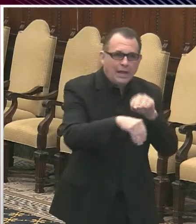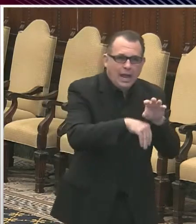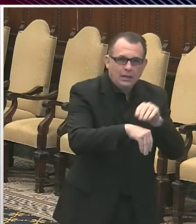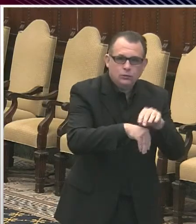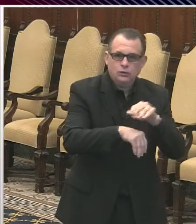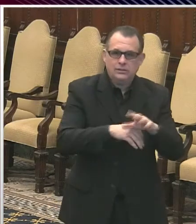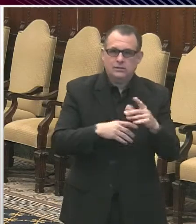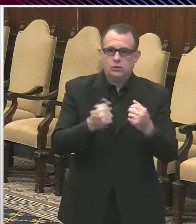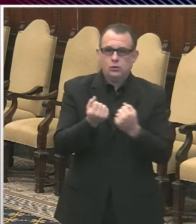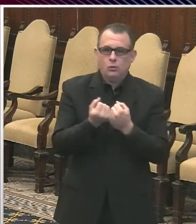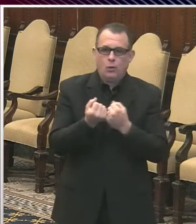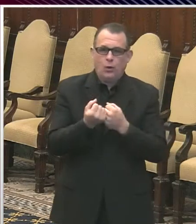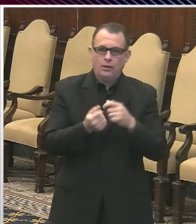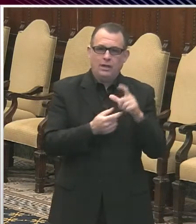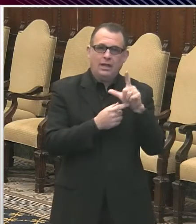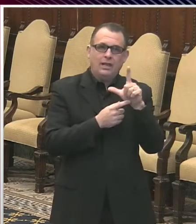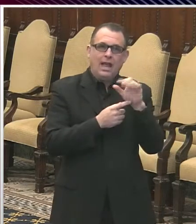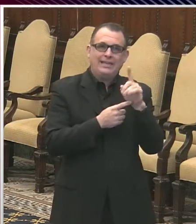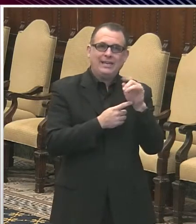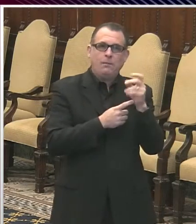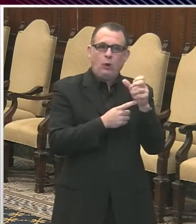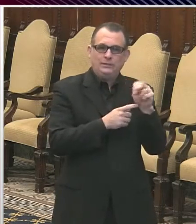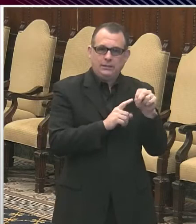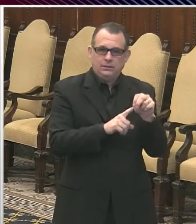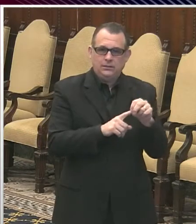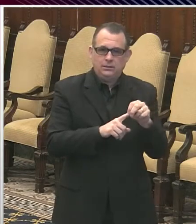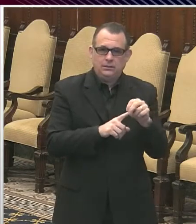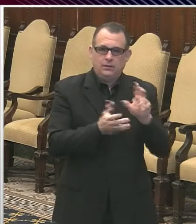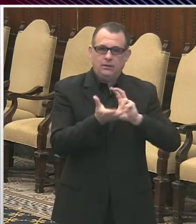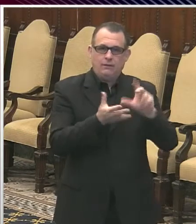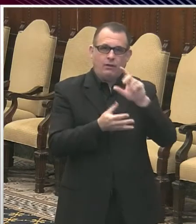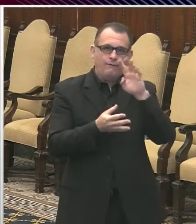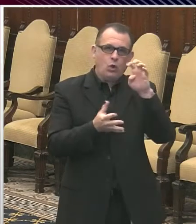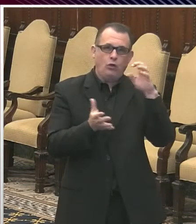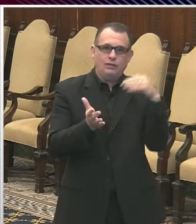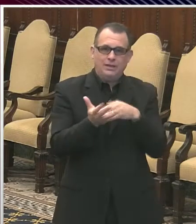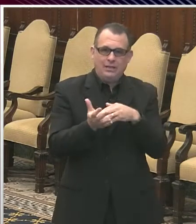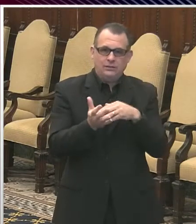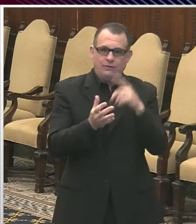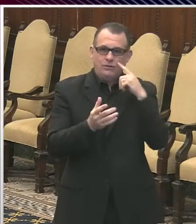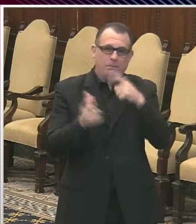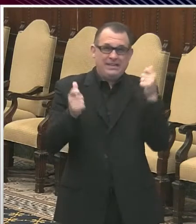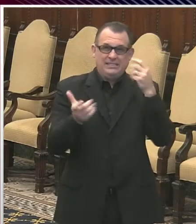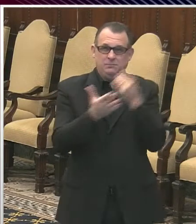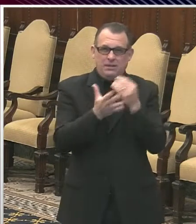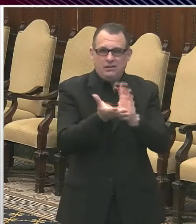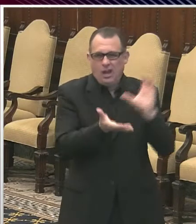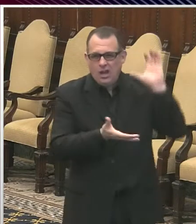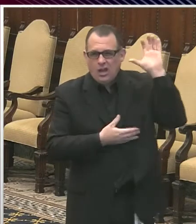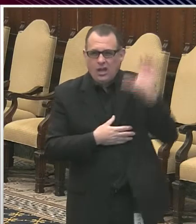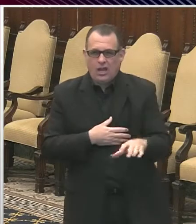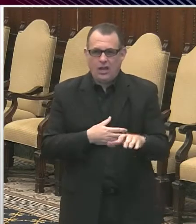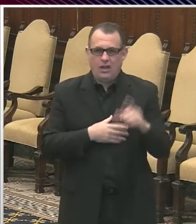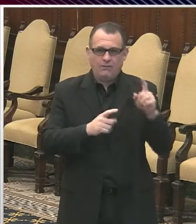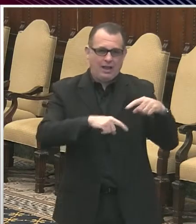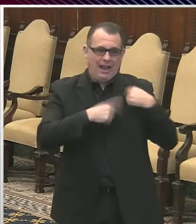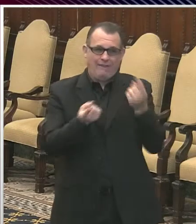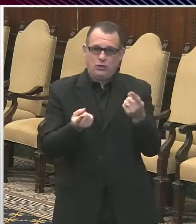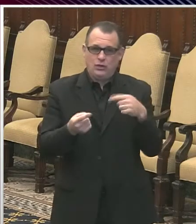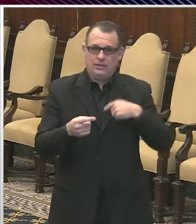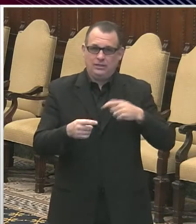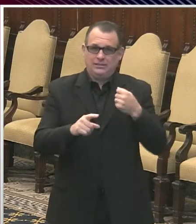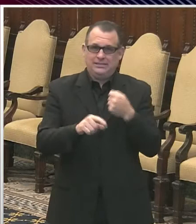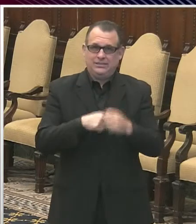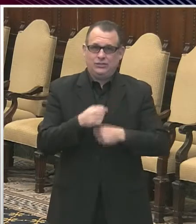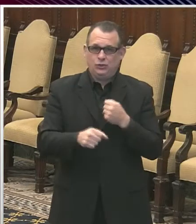Lockheed Martin donated $400,000, one of the largest lump sum corporate gifts MANA has ever received. Lockheed